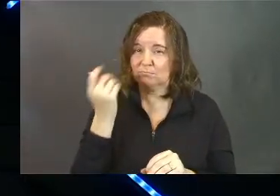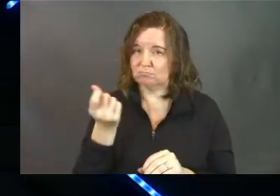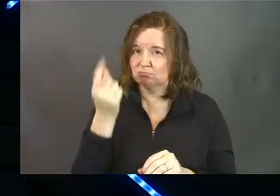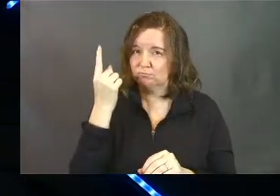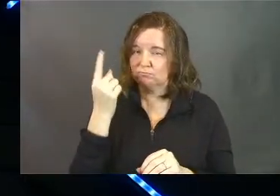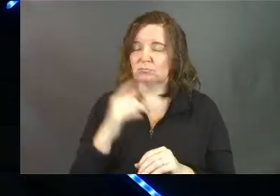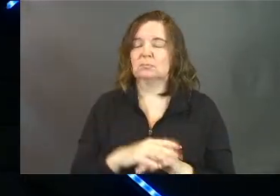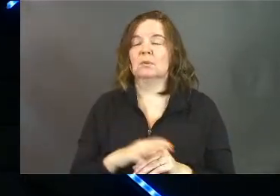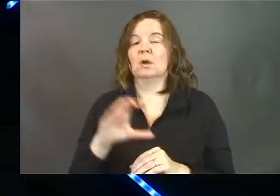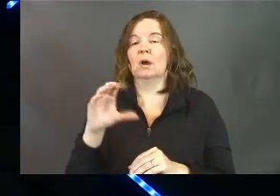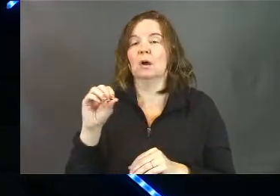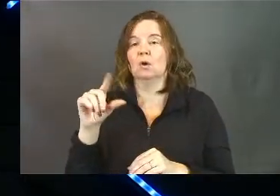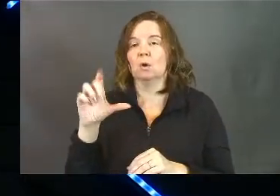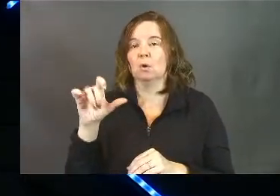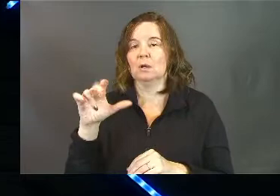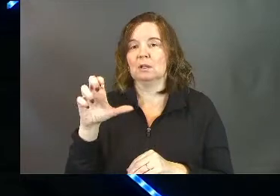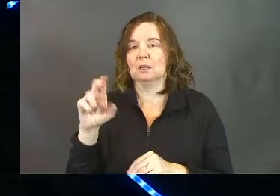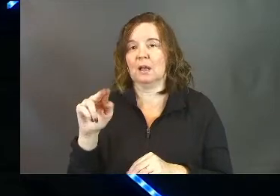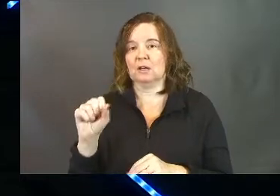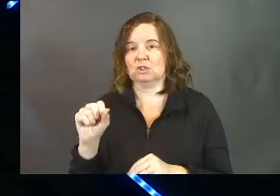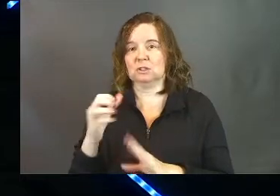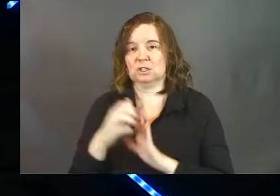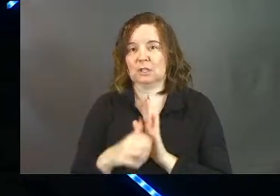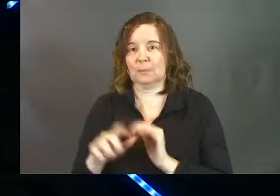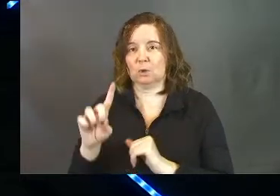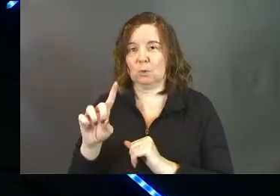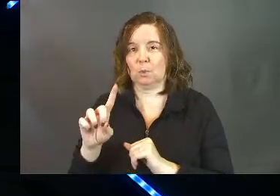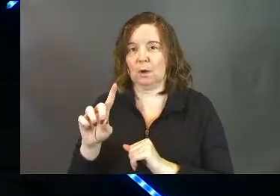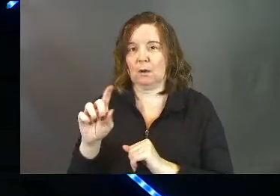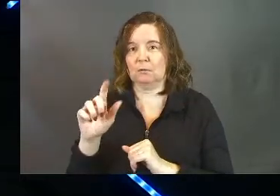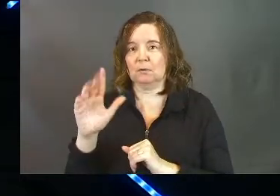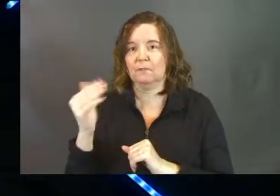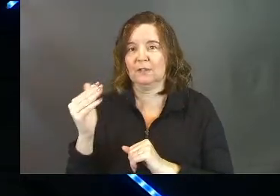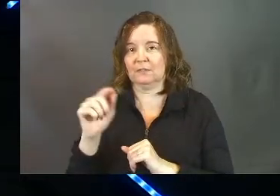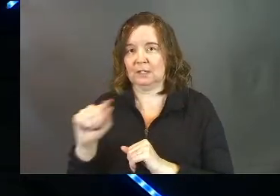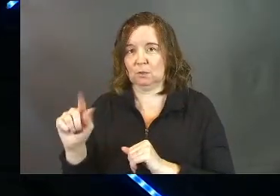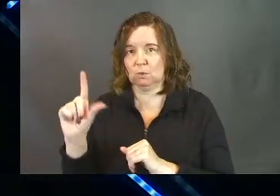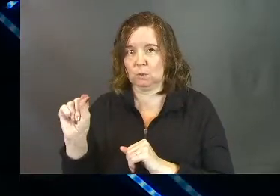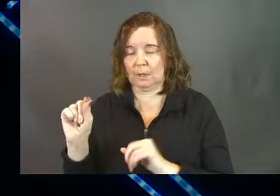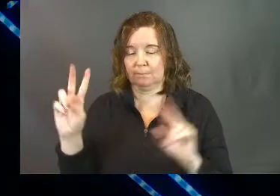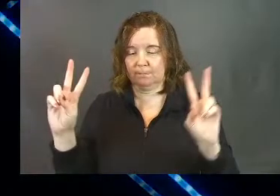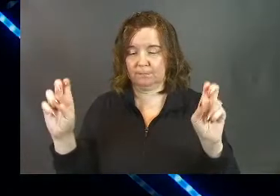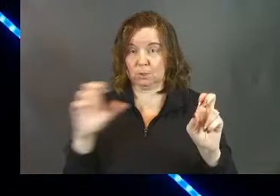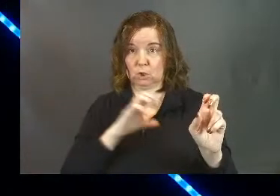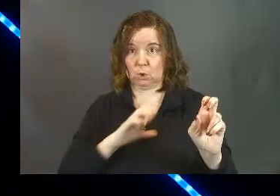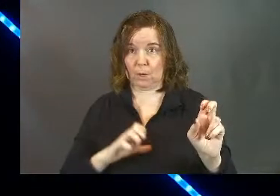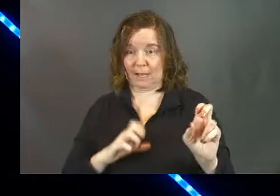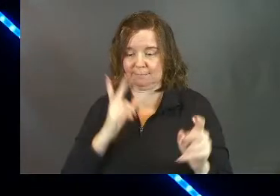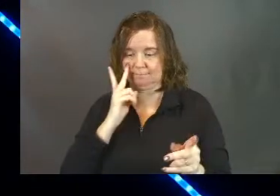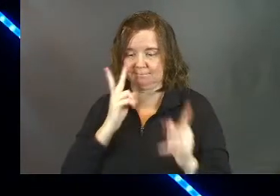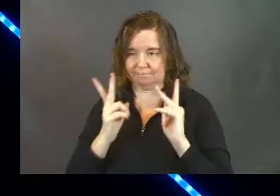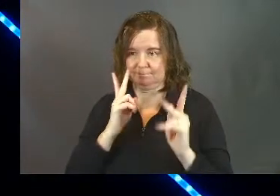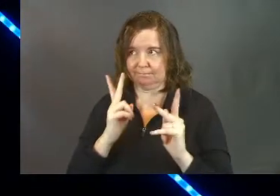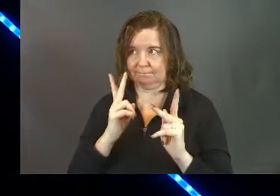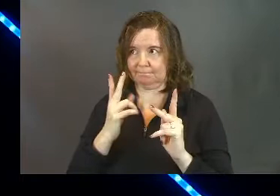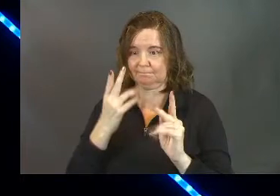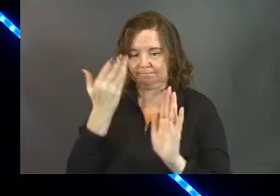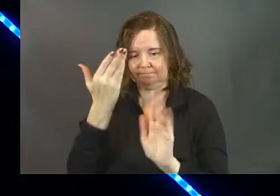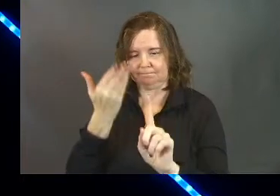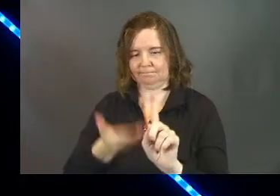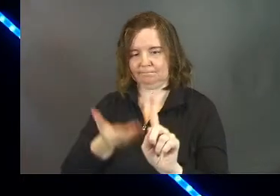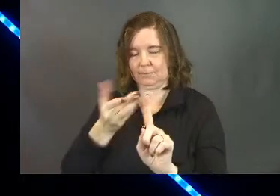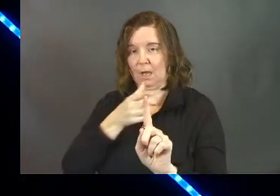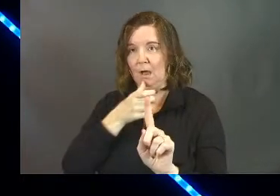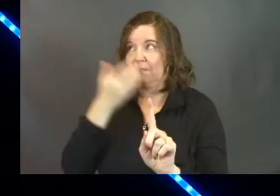And so Colossians chapter 1, verses 15 through 20 says, Christ is the visible image of the invisible God.